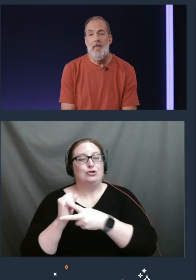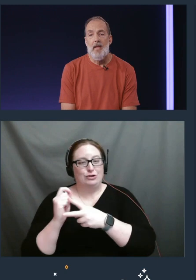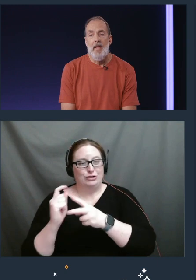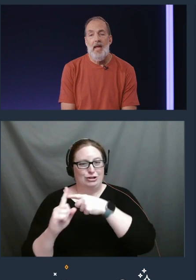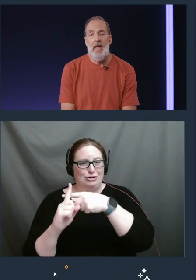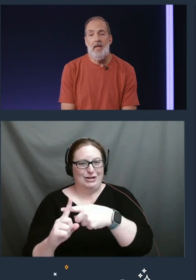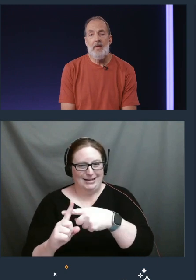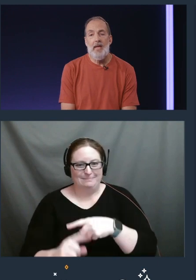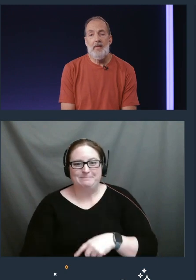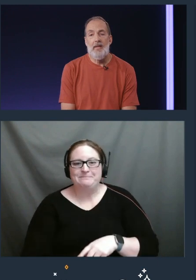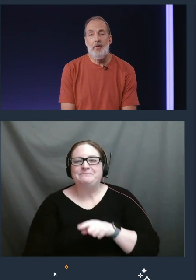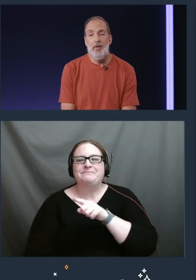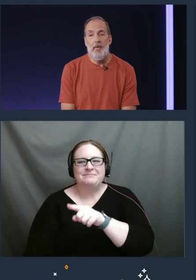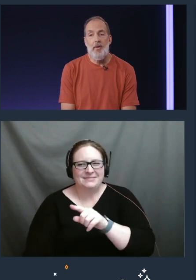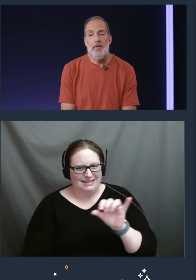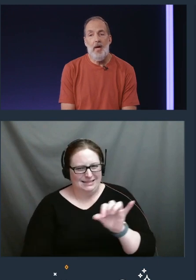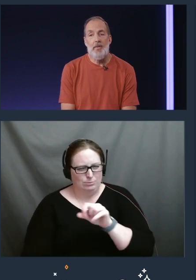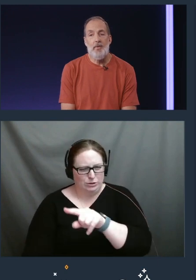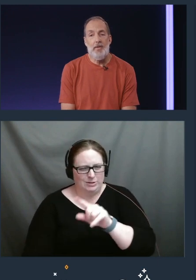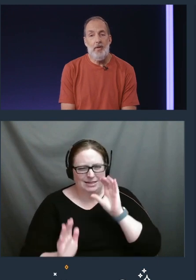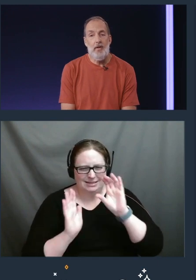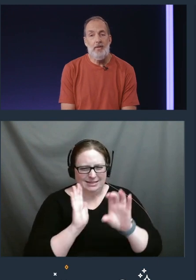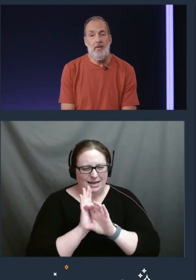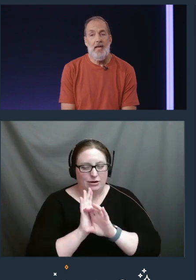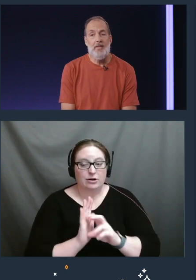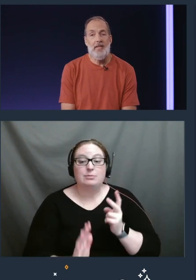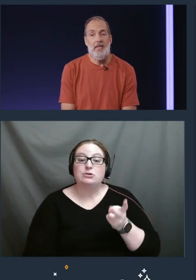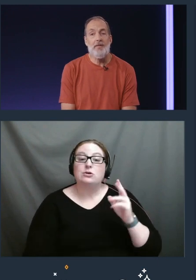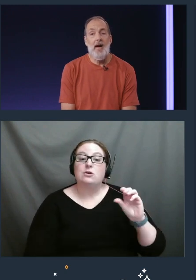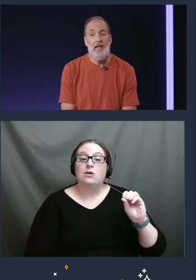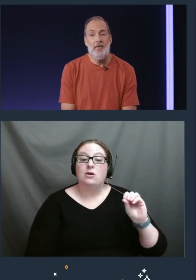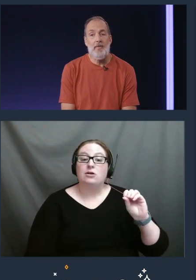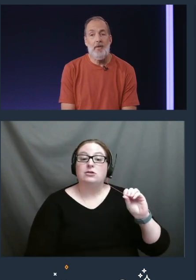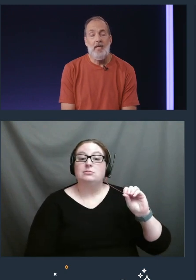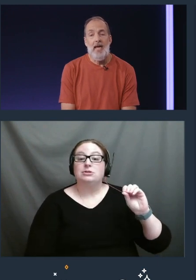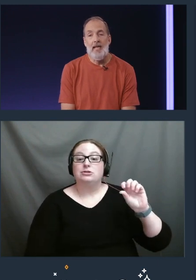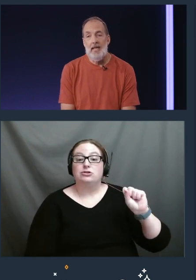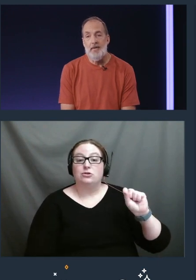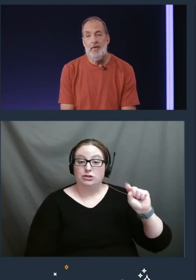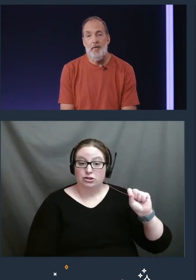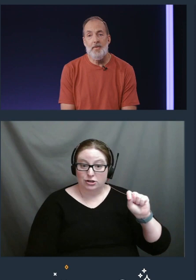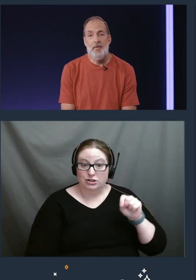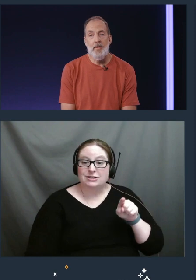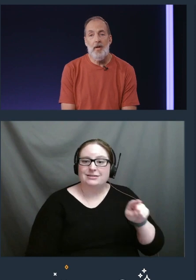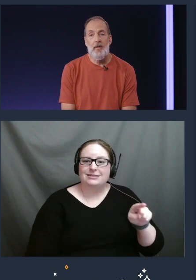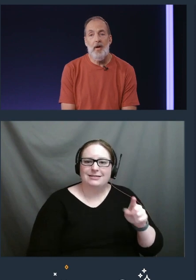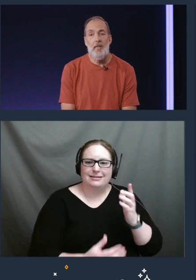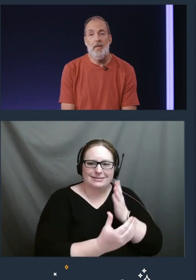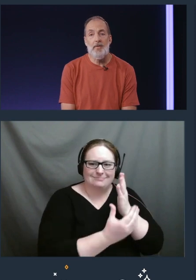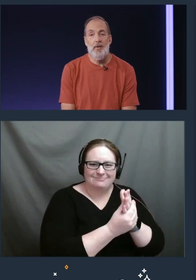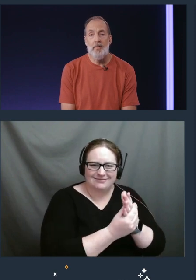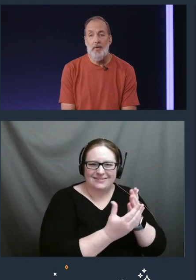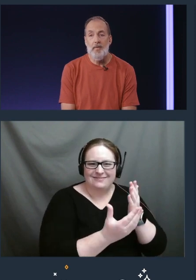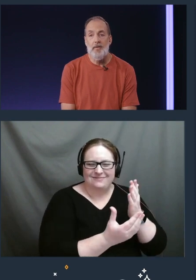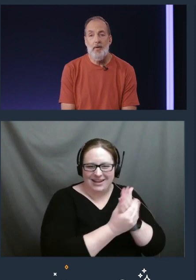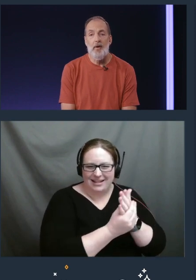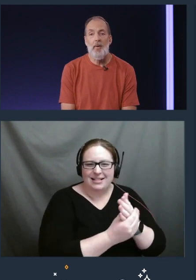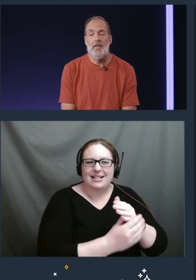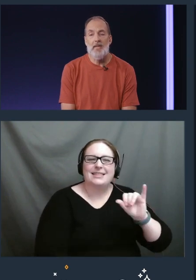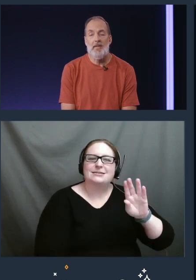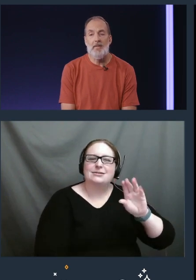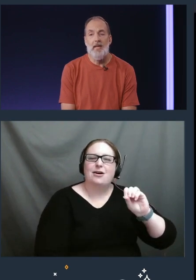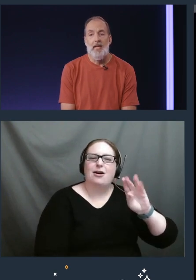diagram. And two of those object storage targets are attached to each file server, and in Lustre terms, those are called object storage servers,